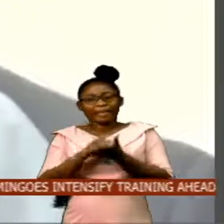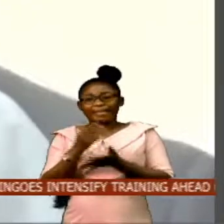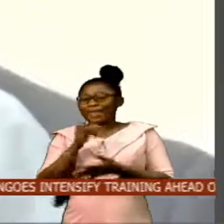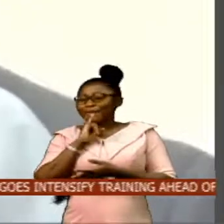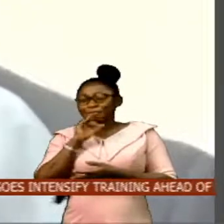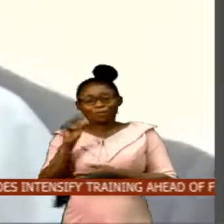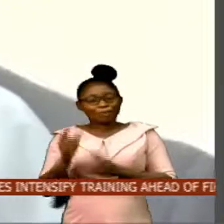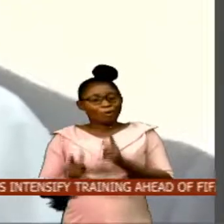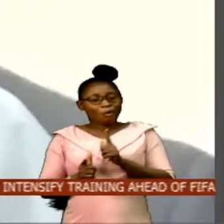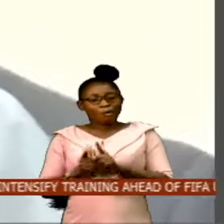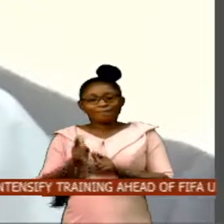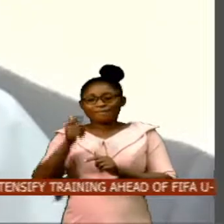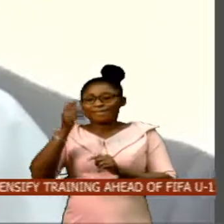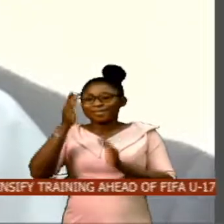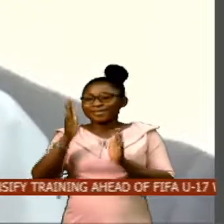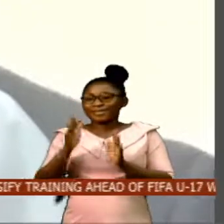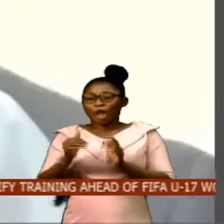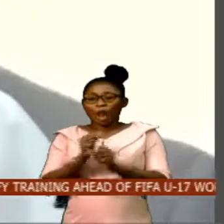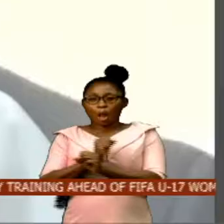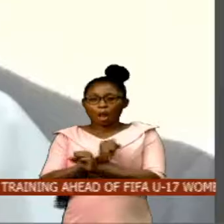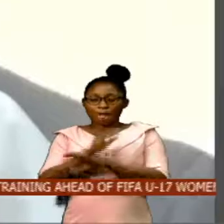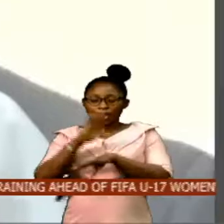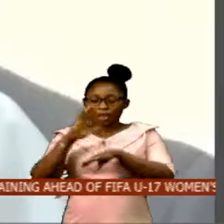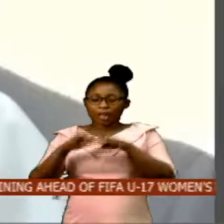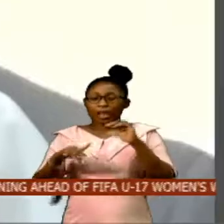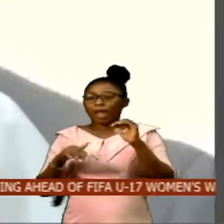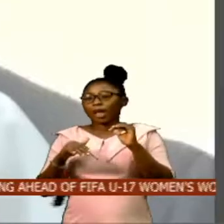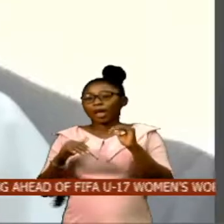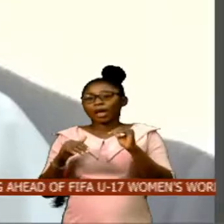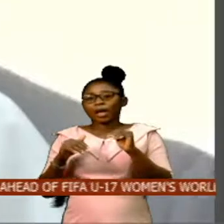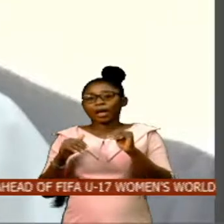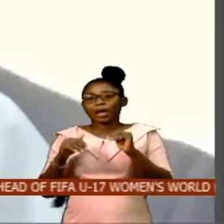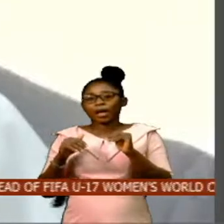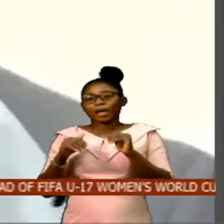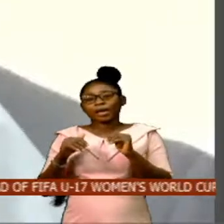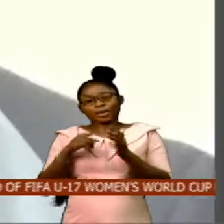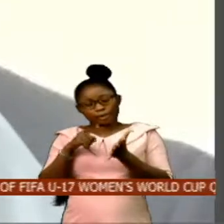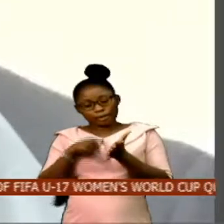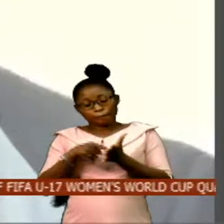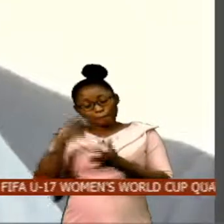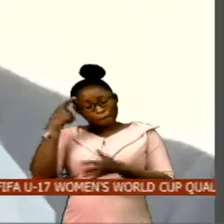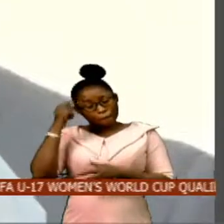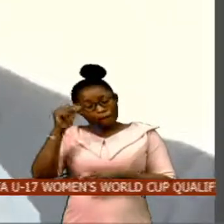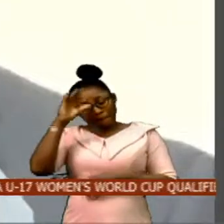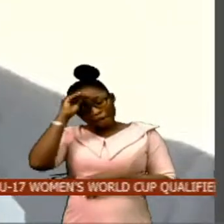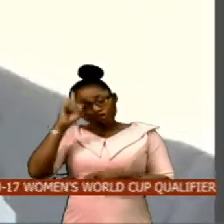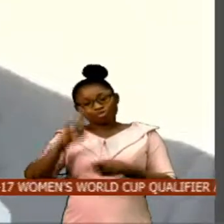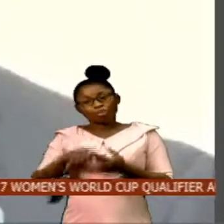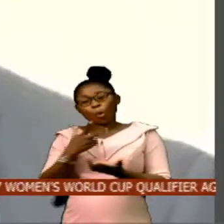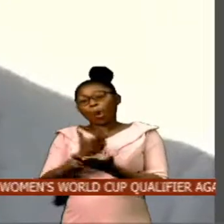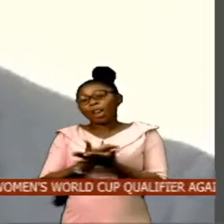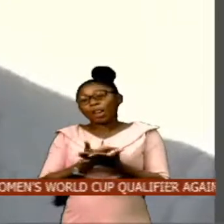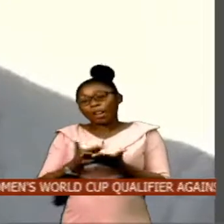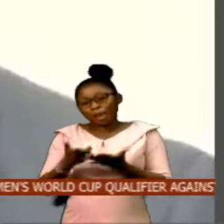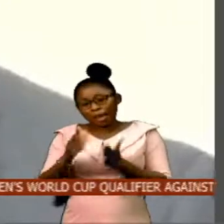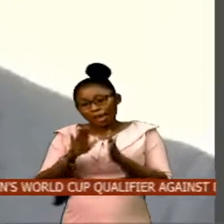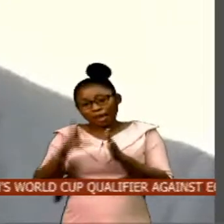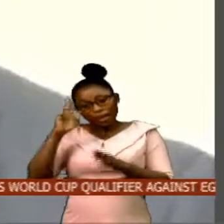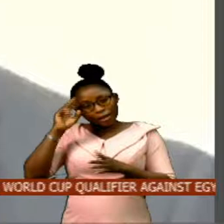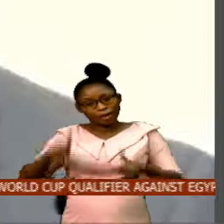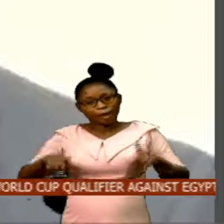no greater love than for a man to lay down his life for his